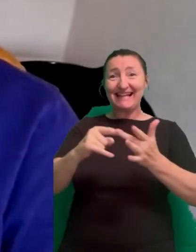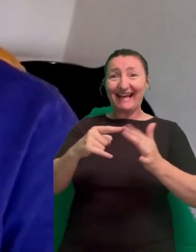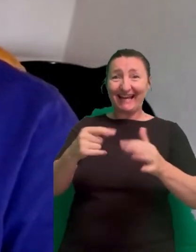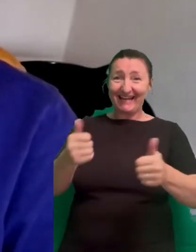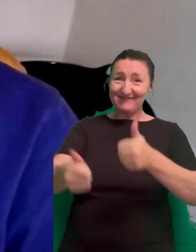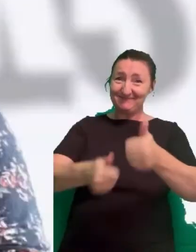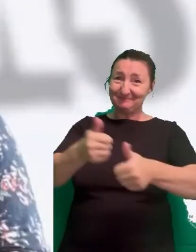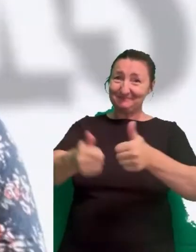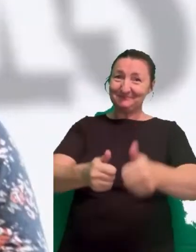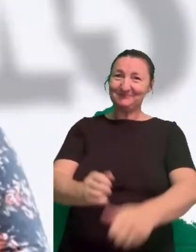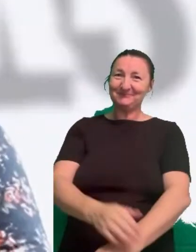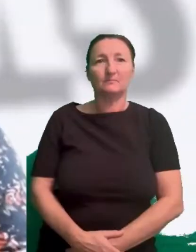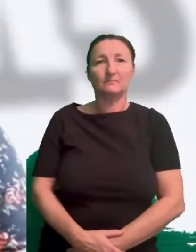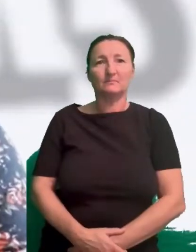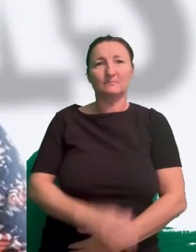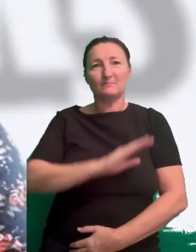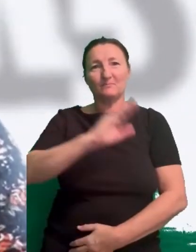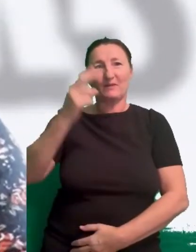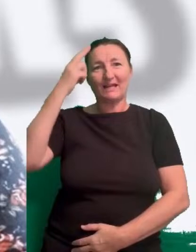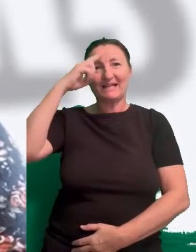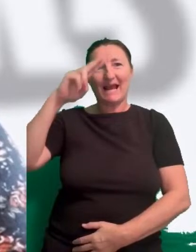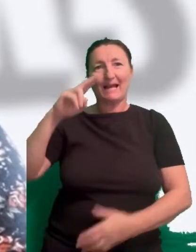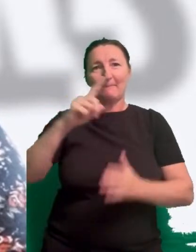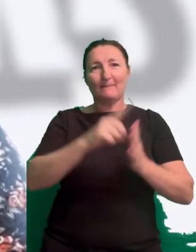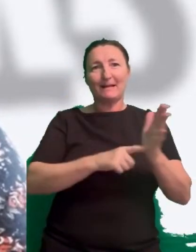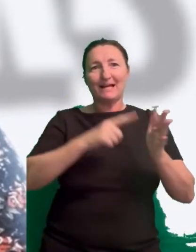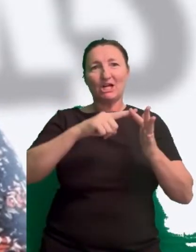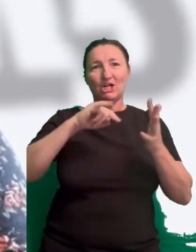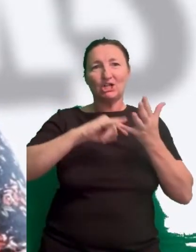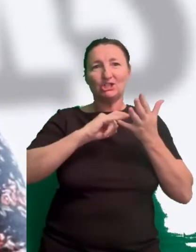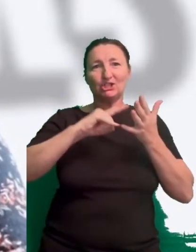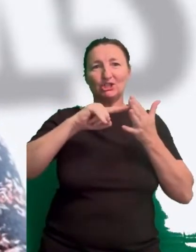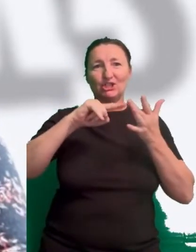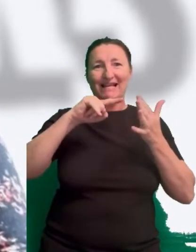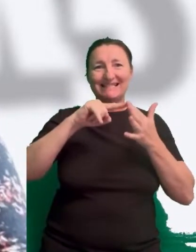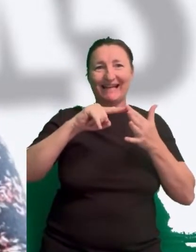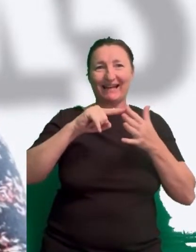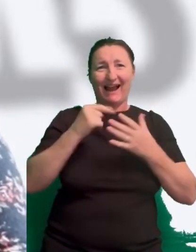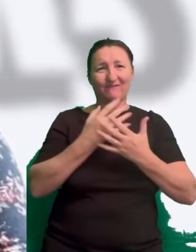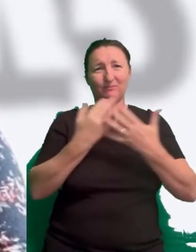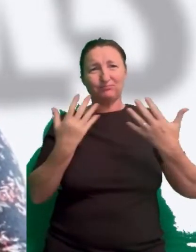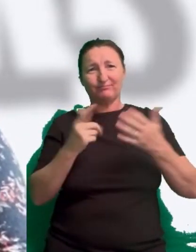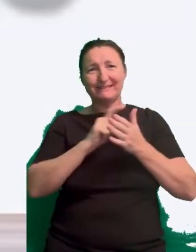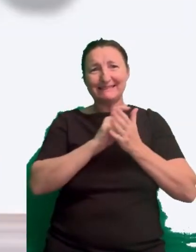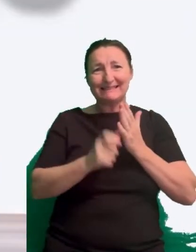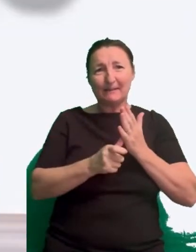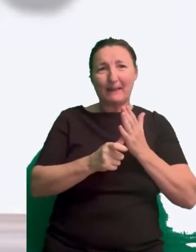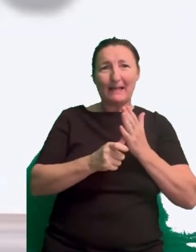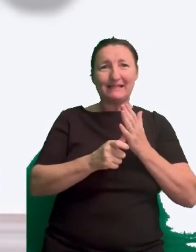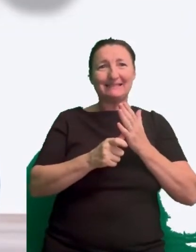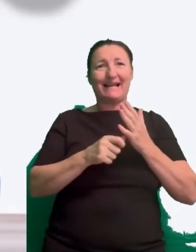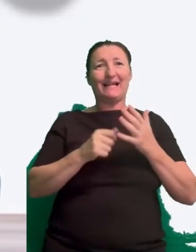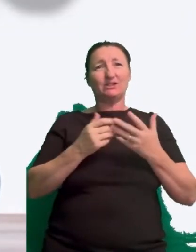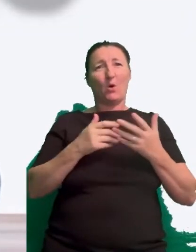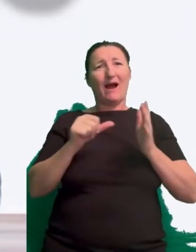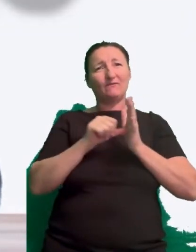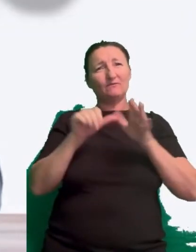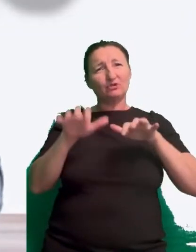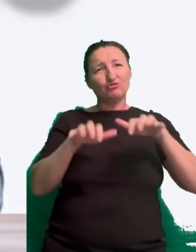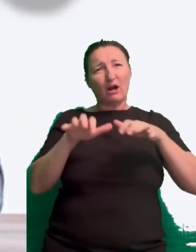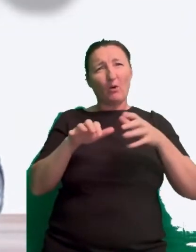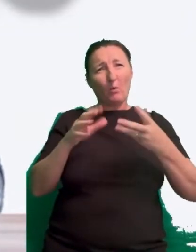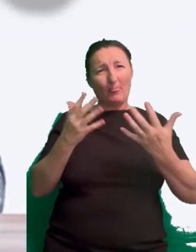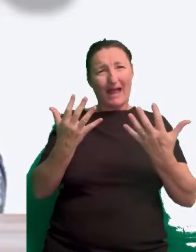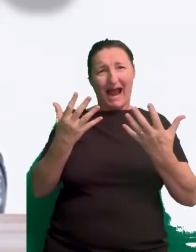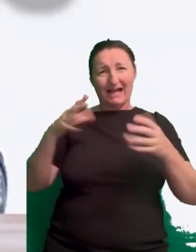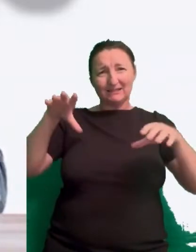Jessie. I'm Jessie and I'm autistic, dyspraxic, dyslexic. I have ADHD and fibromyalgia, so I have difficulty with the